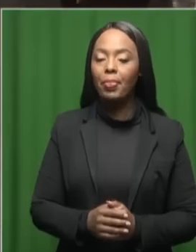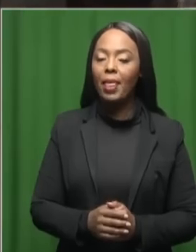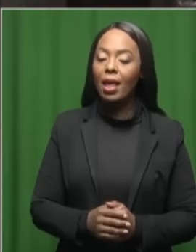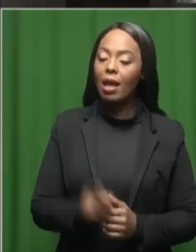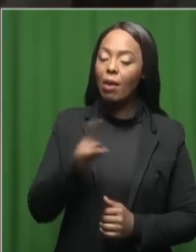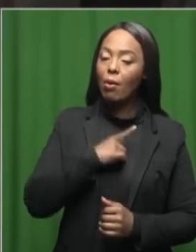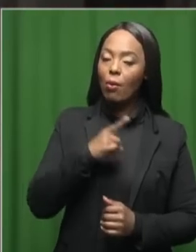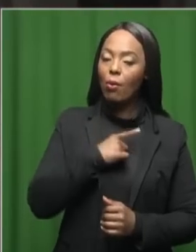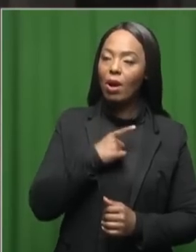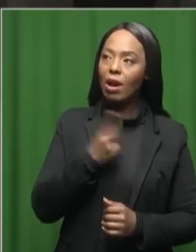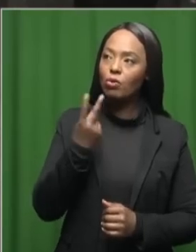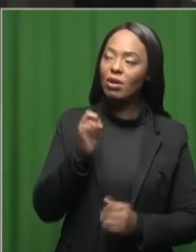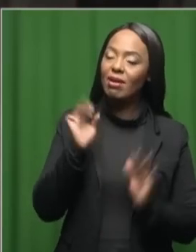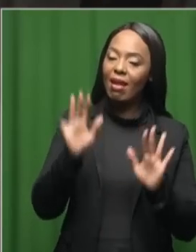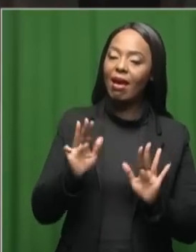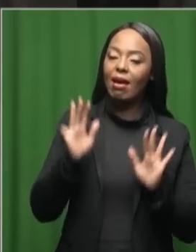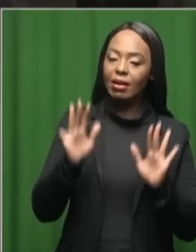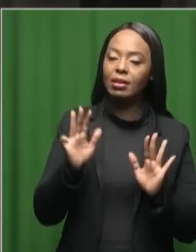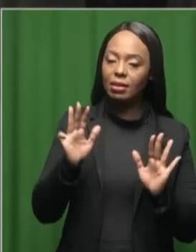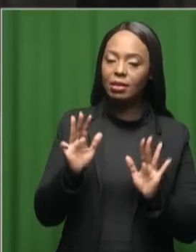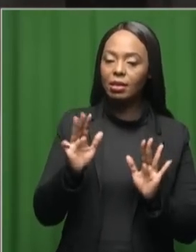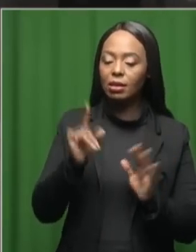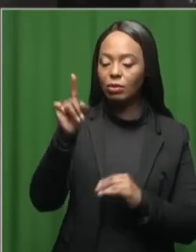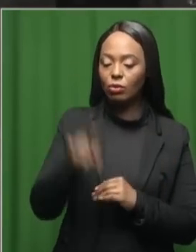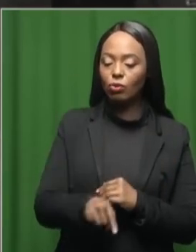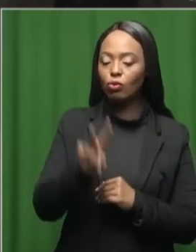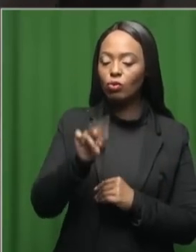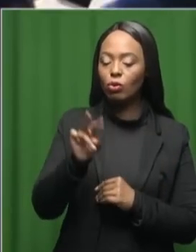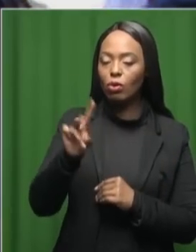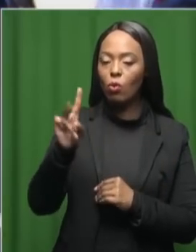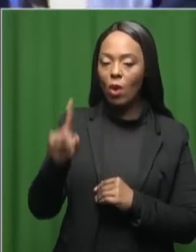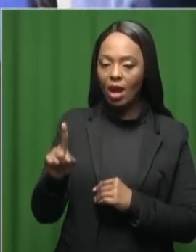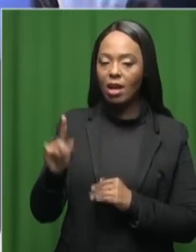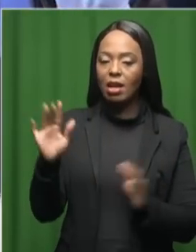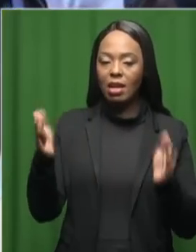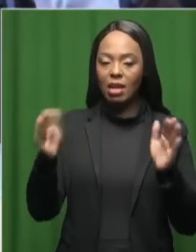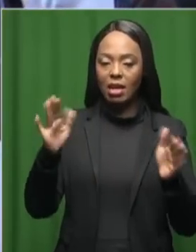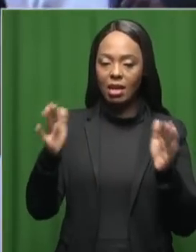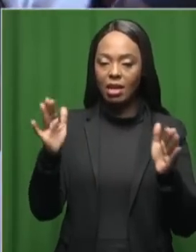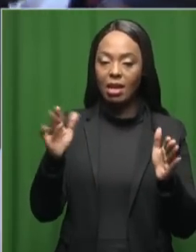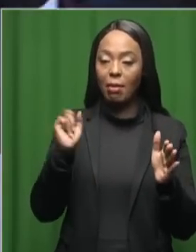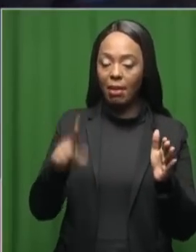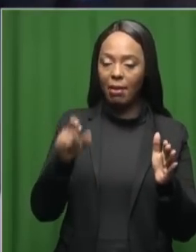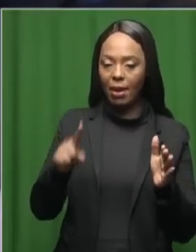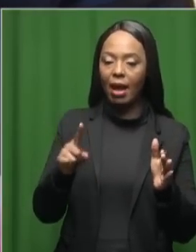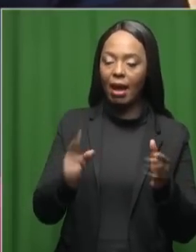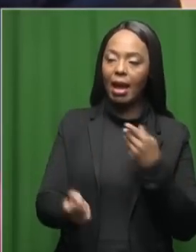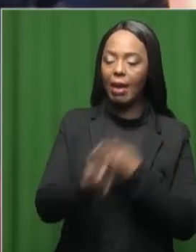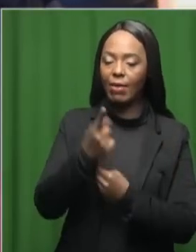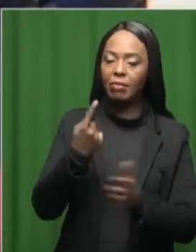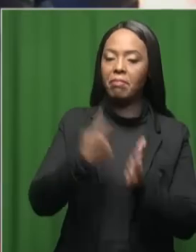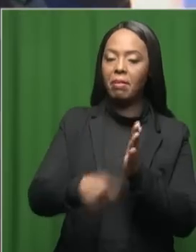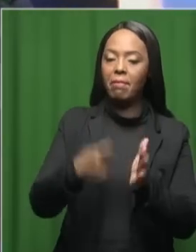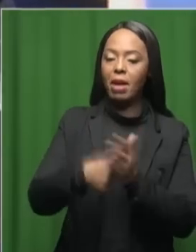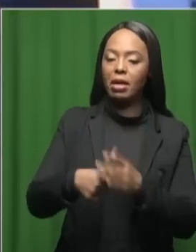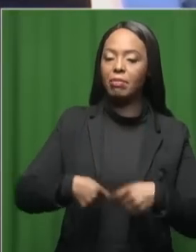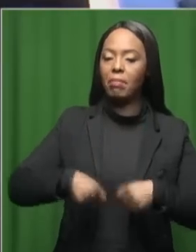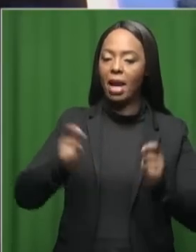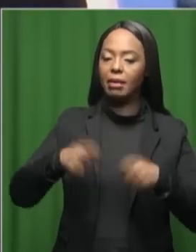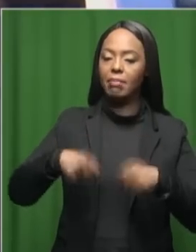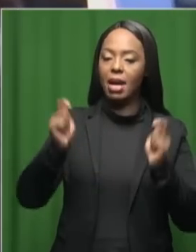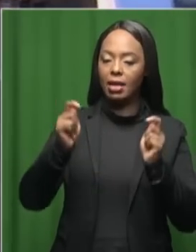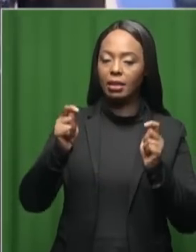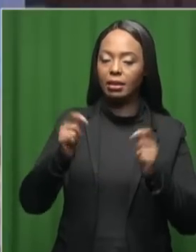between 2019 and 2021, and it must be clear that it happened not